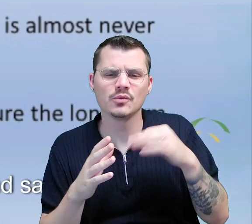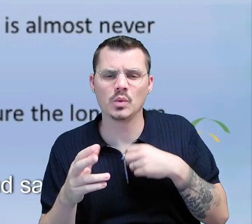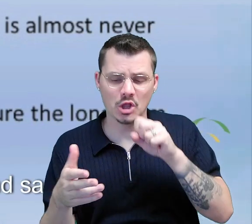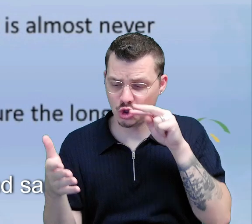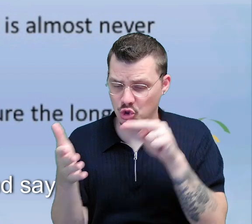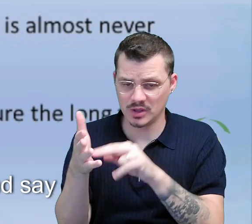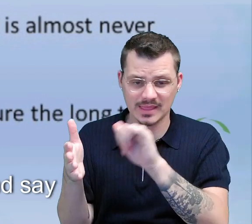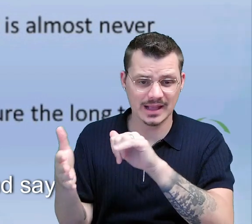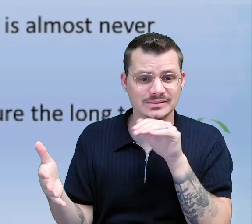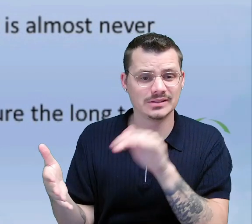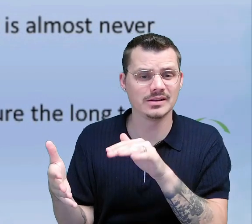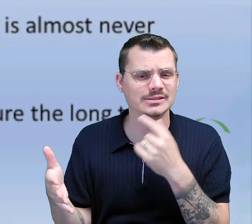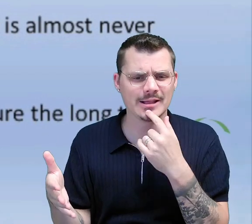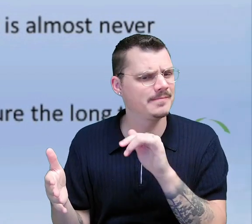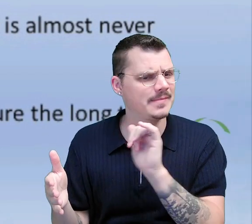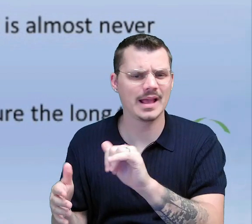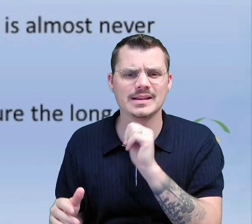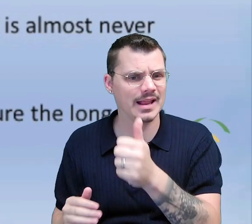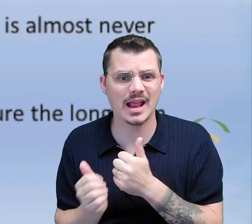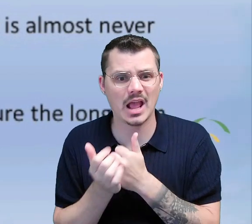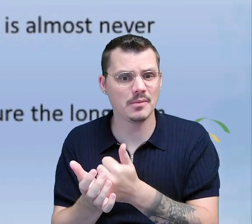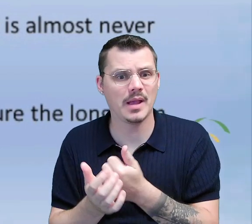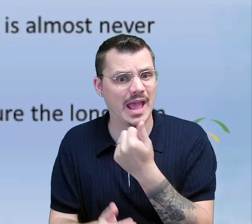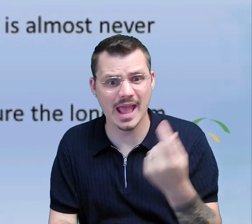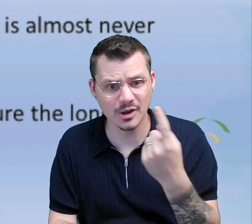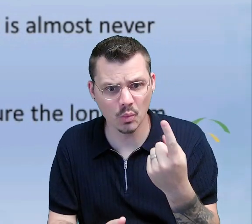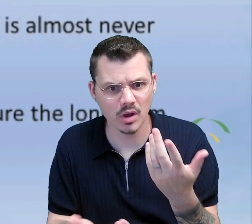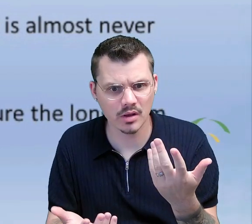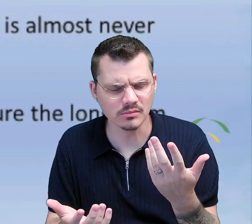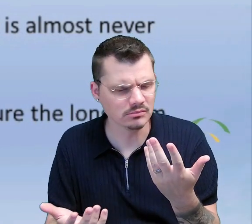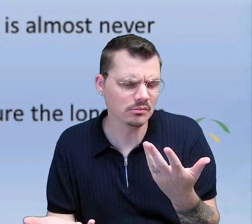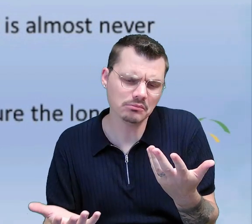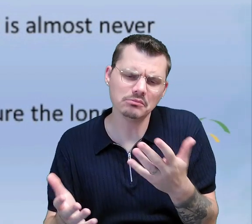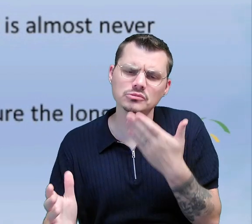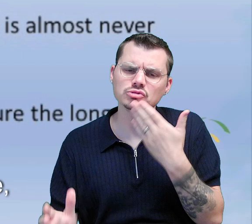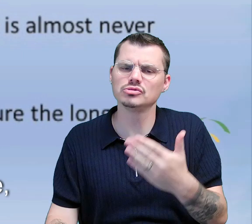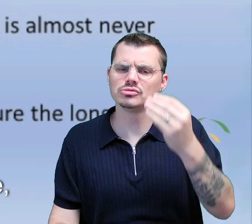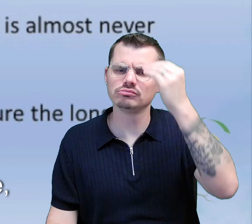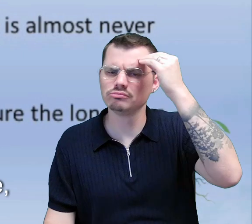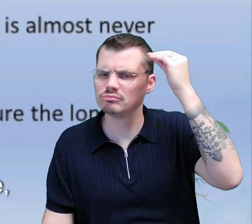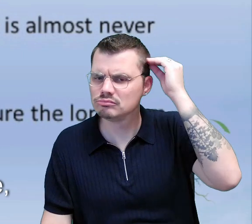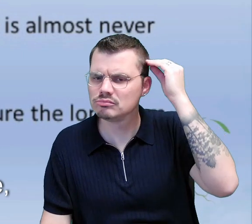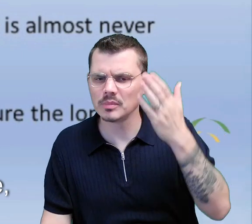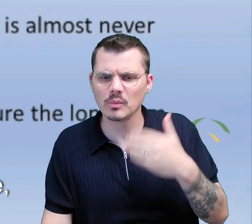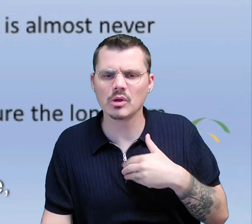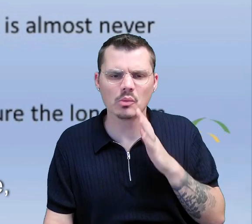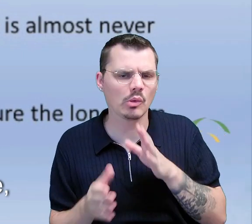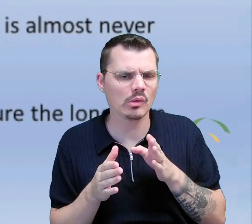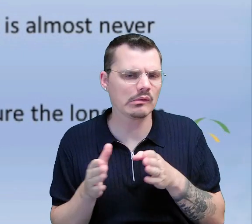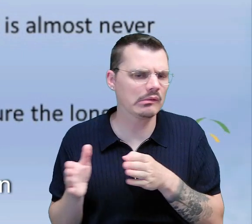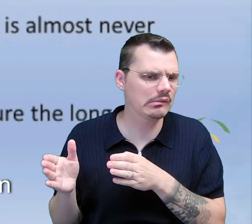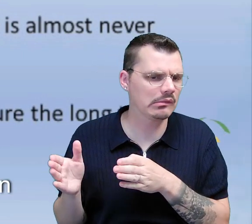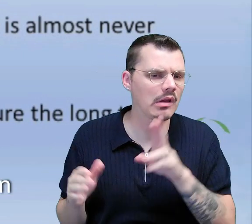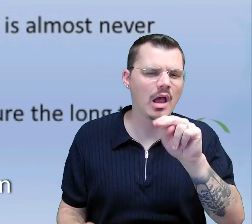If we can look at a study and say this didn't help anybody, well, that's good to know. Maybe we'll steer clear of that